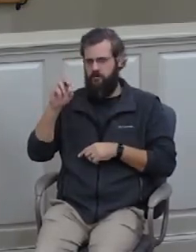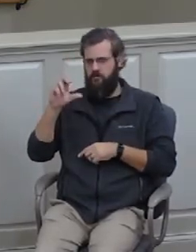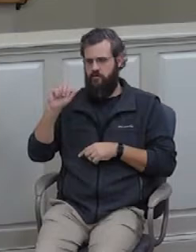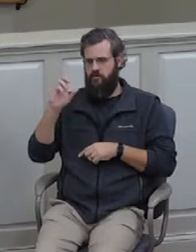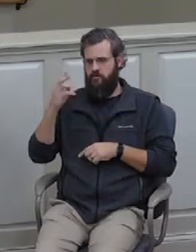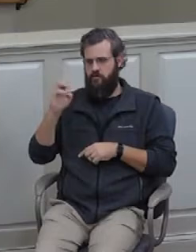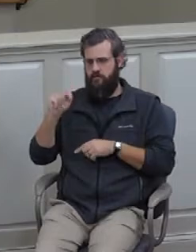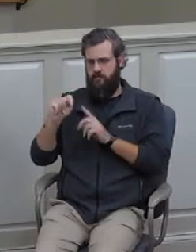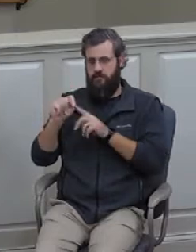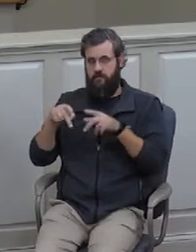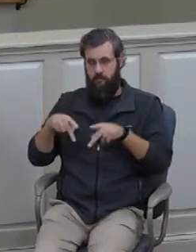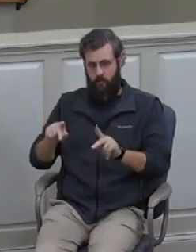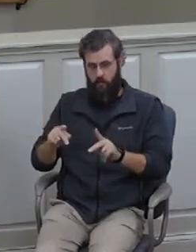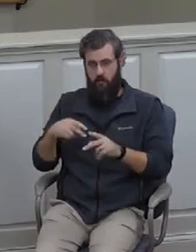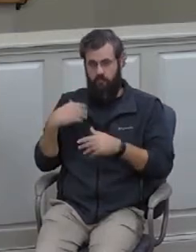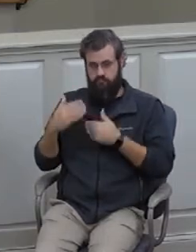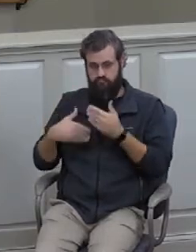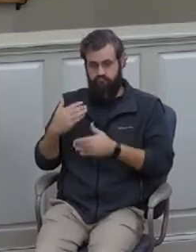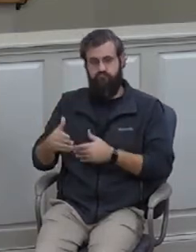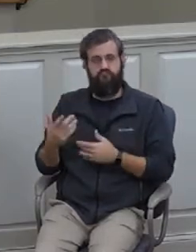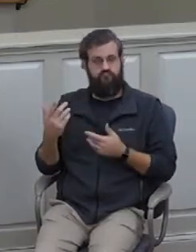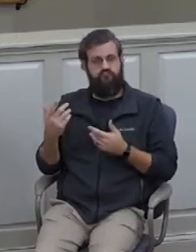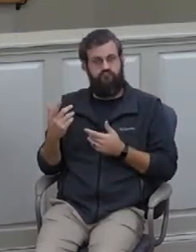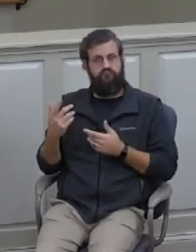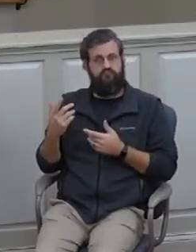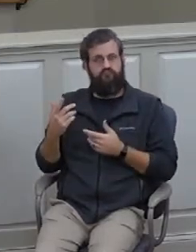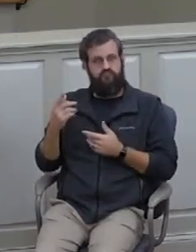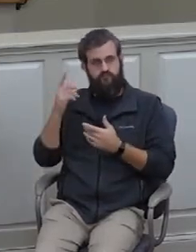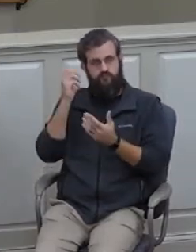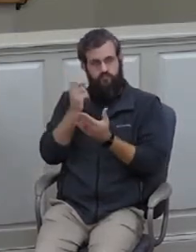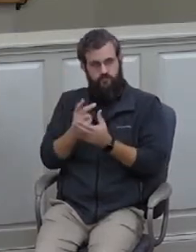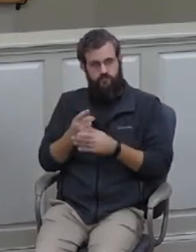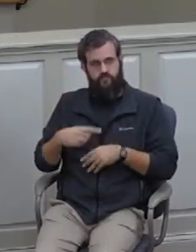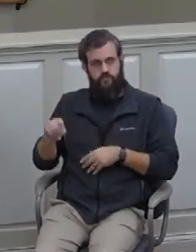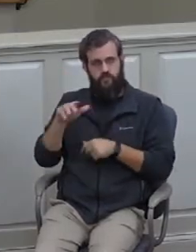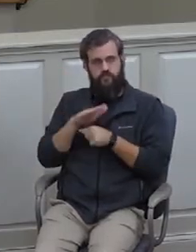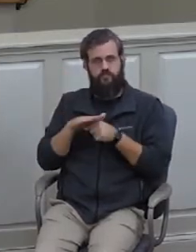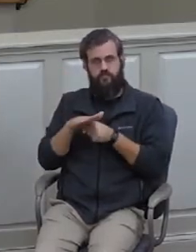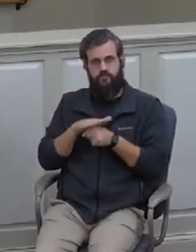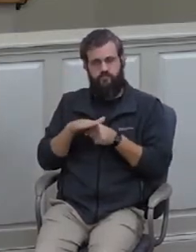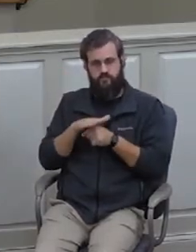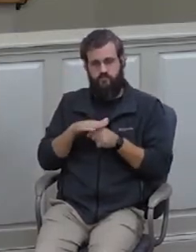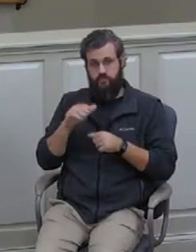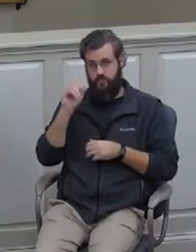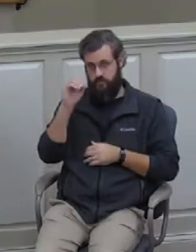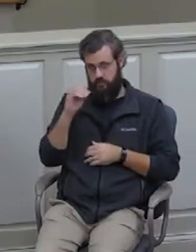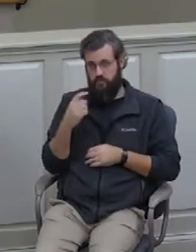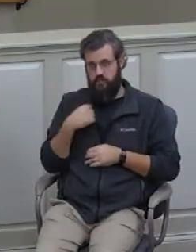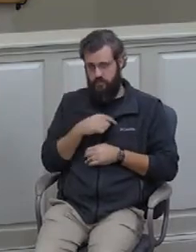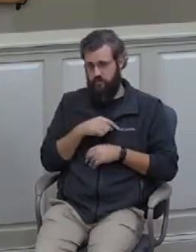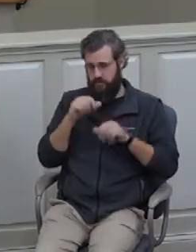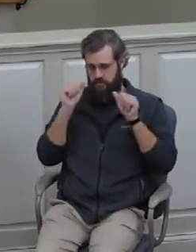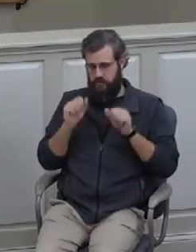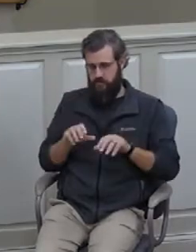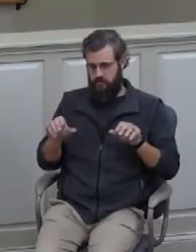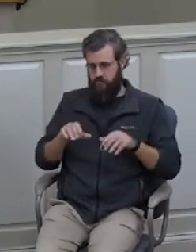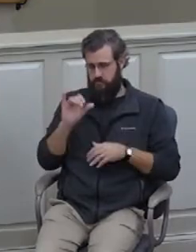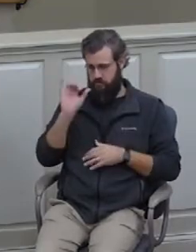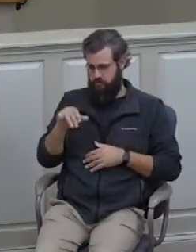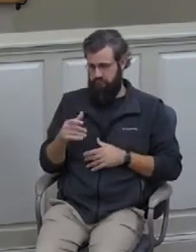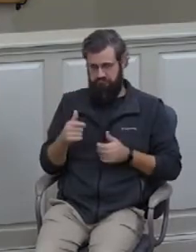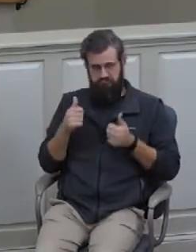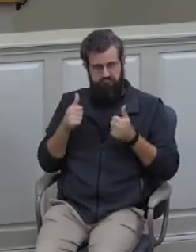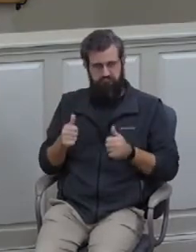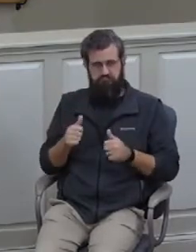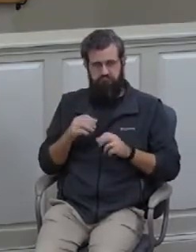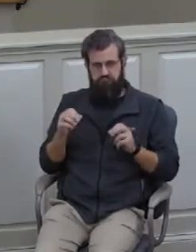submitted, or in the process at least of approving those locations. So we can do that, I think, certainly